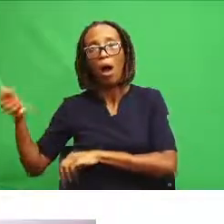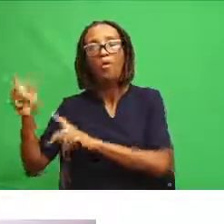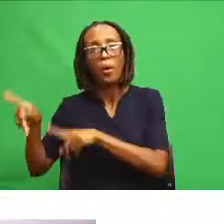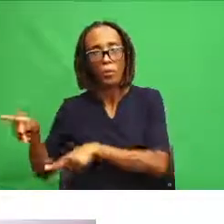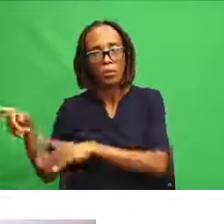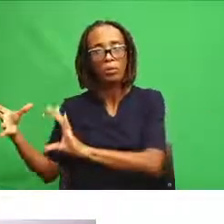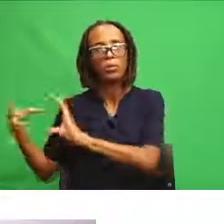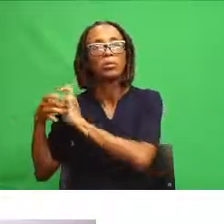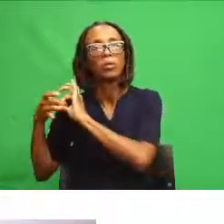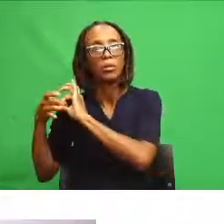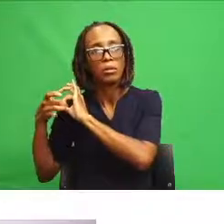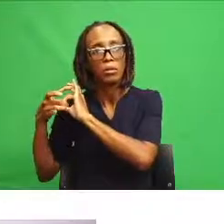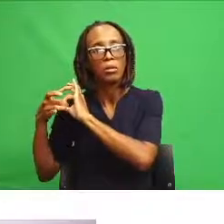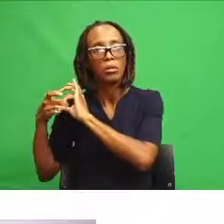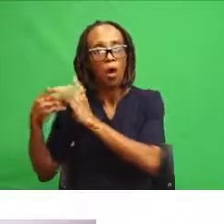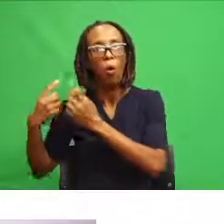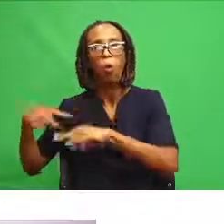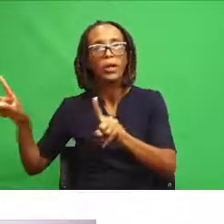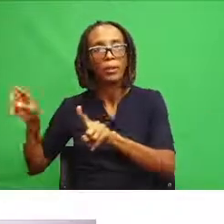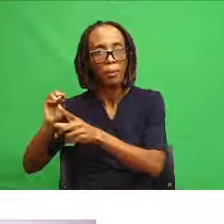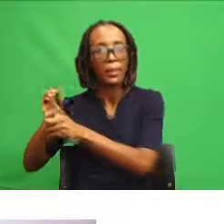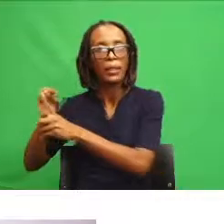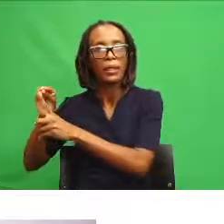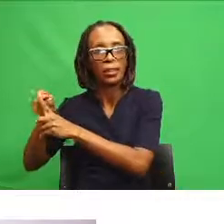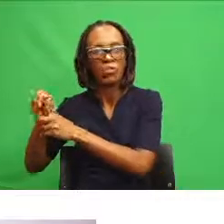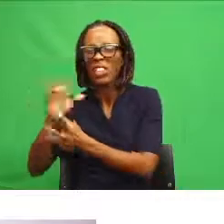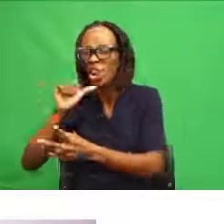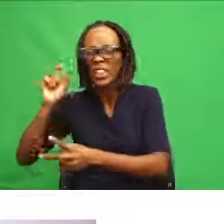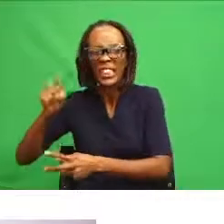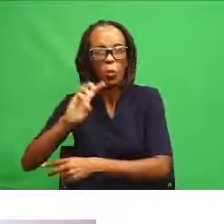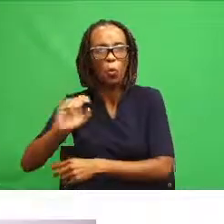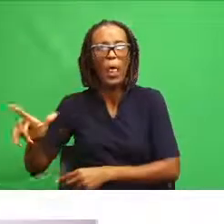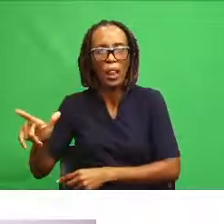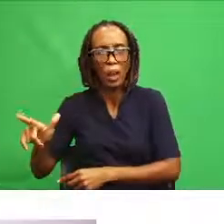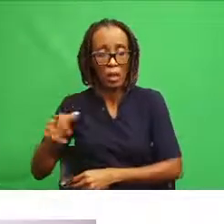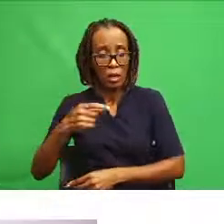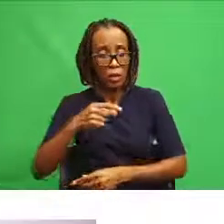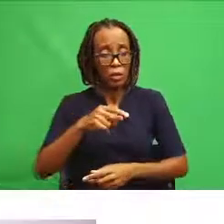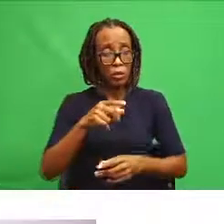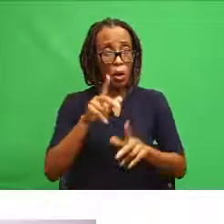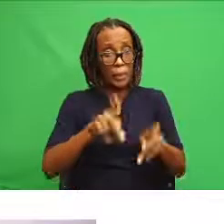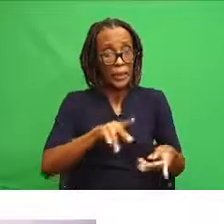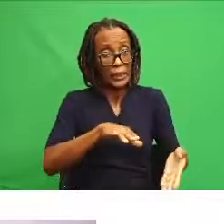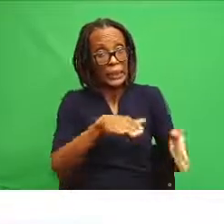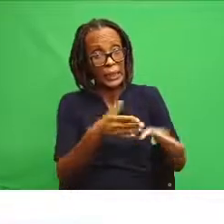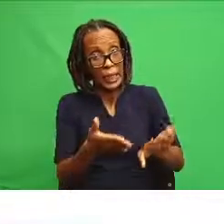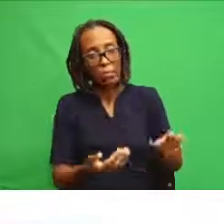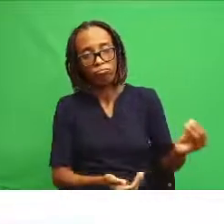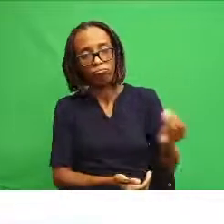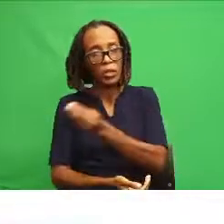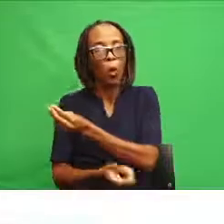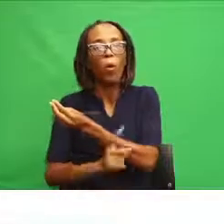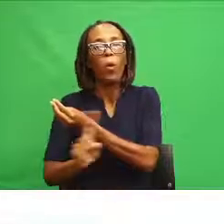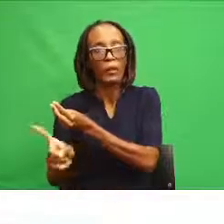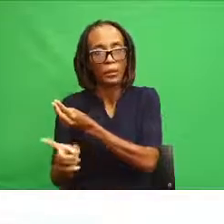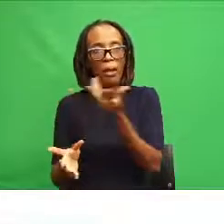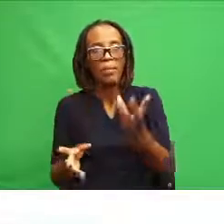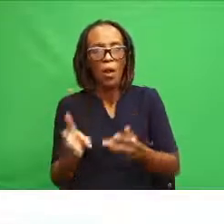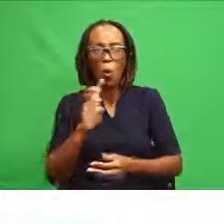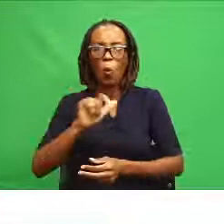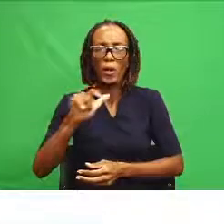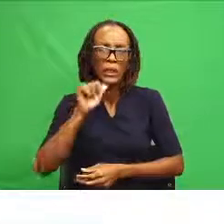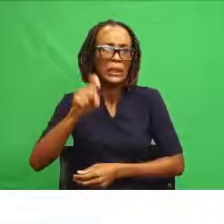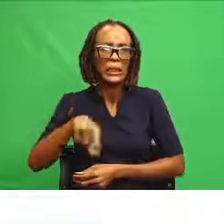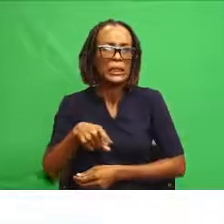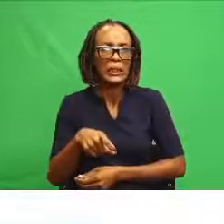passed automatically without the need of a will. I'm happy you asked that question. Without the need for a will, in a